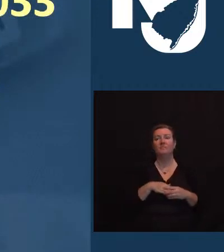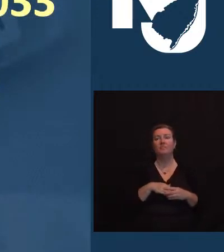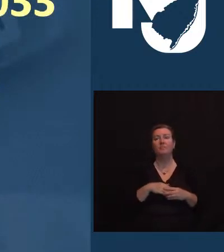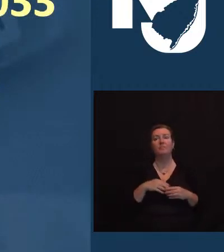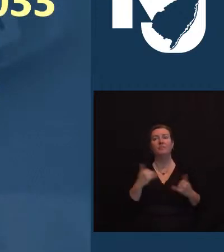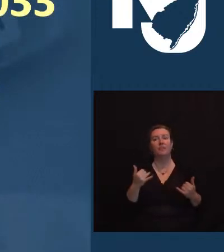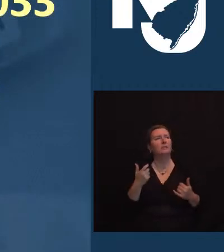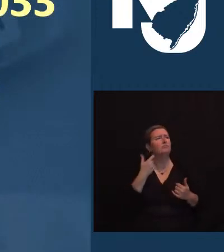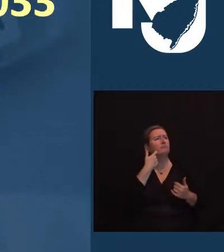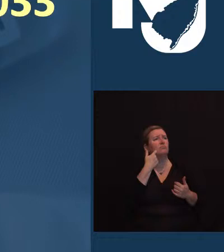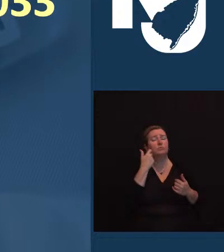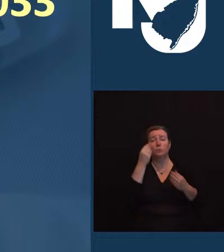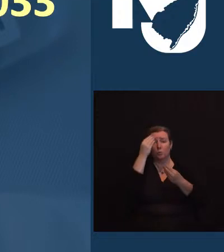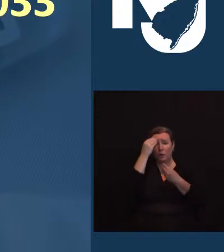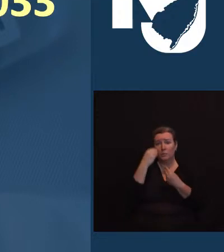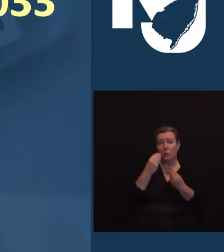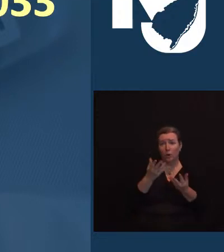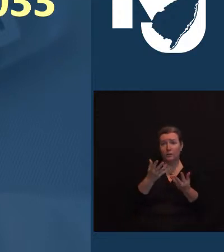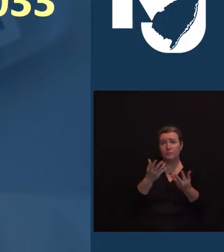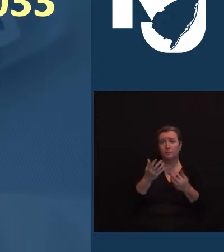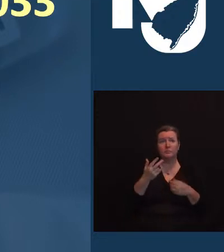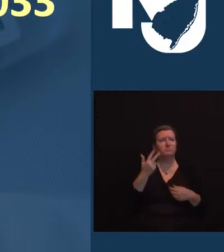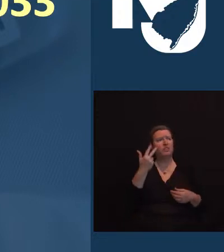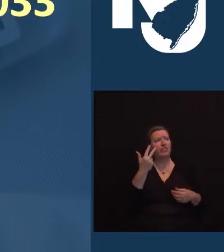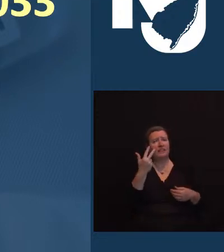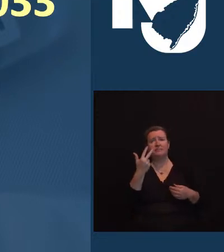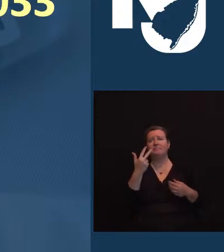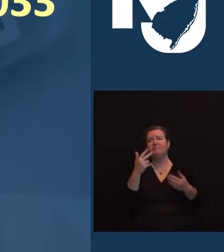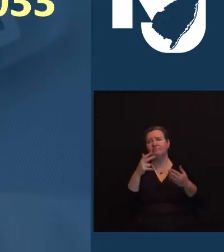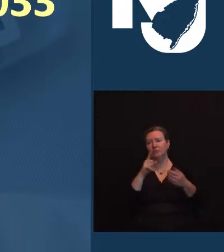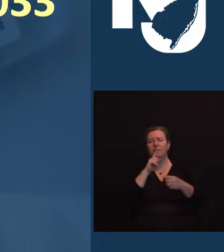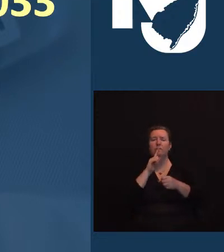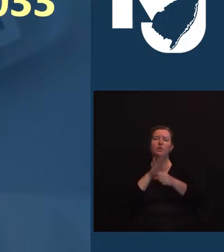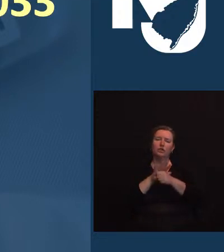probable deaths. 3 more confirmed, probable adjusted to